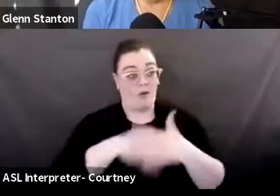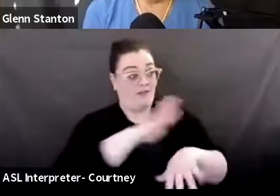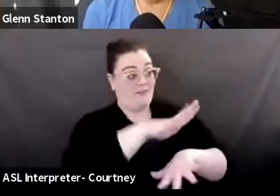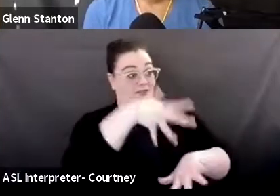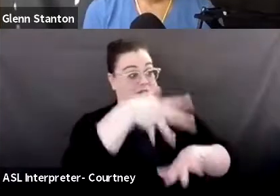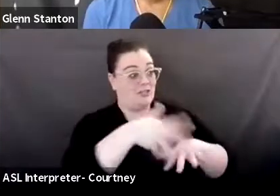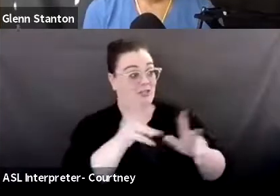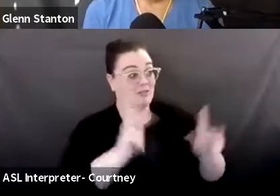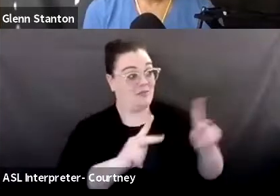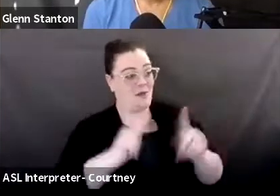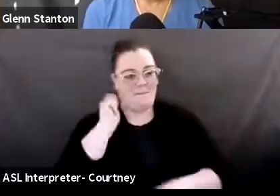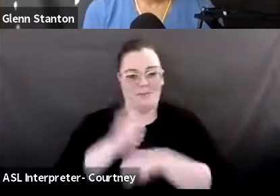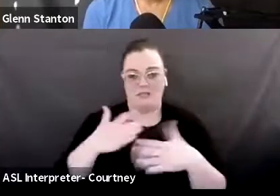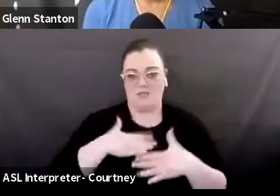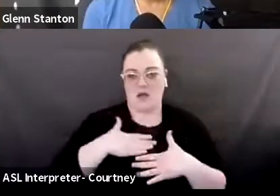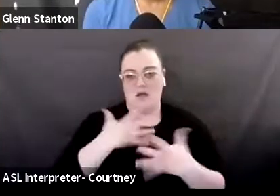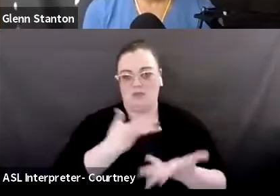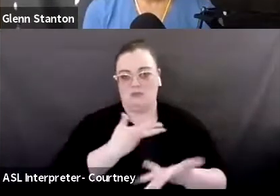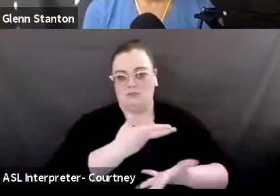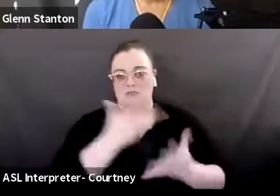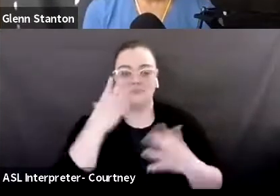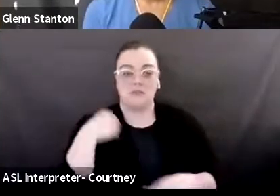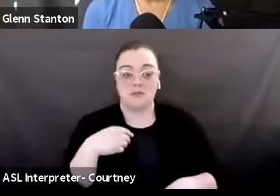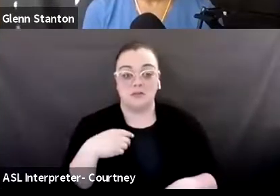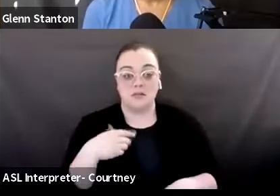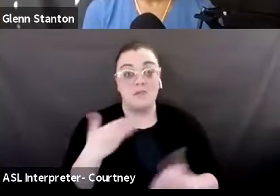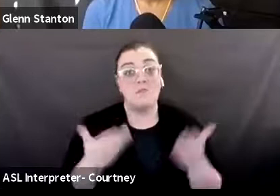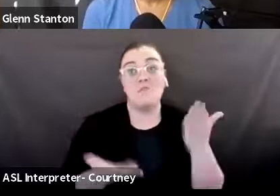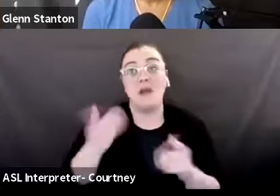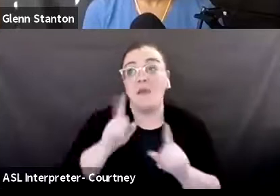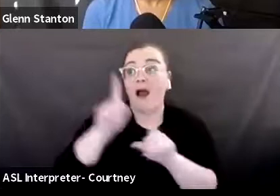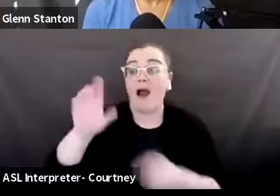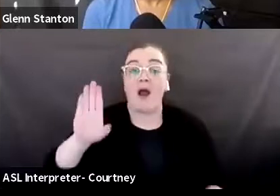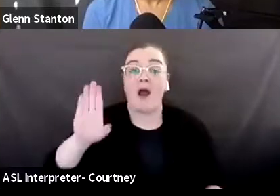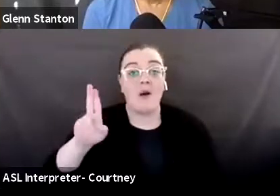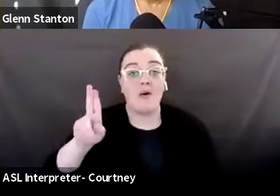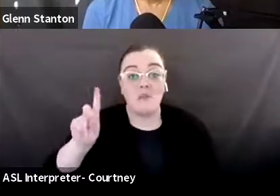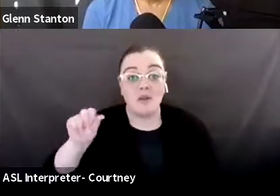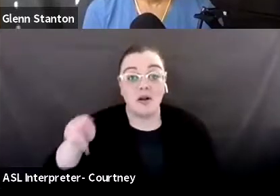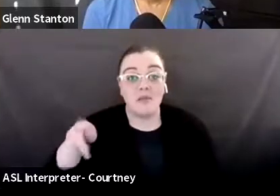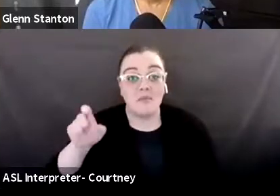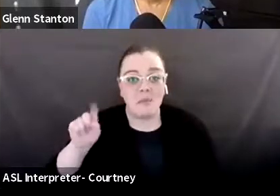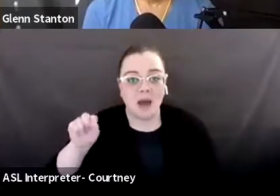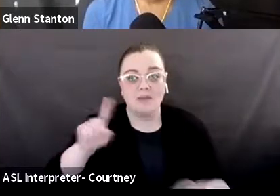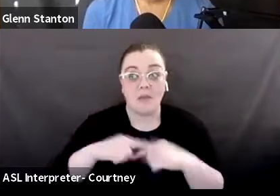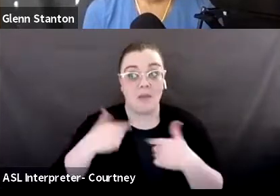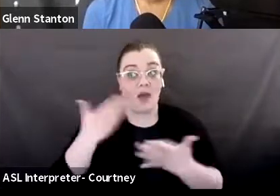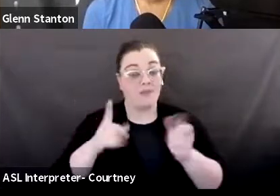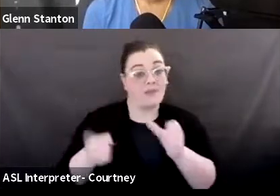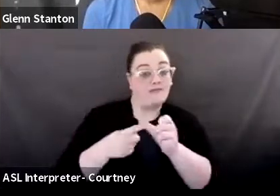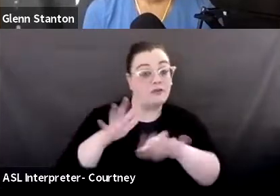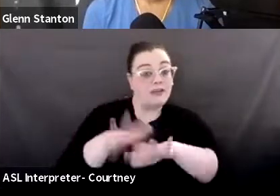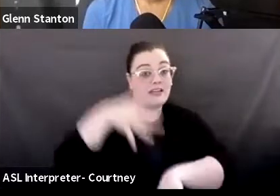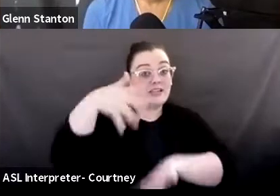experience with me, because maybe I was in Budapest and I was the first indigenous person from